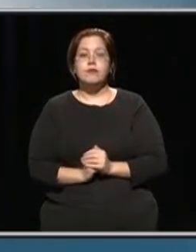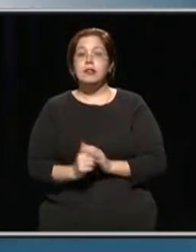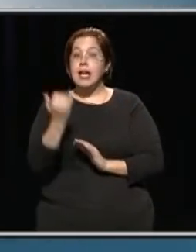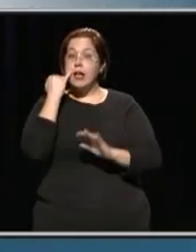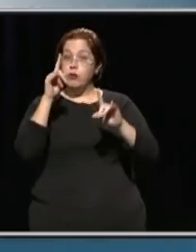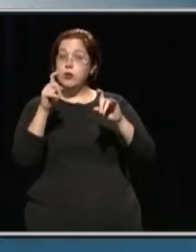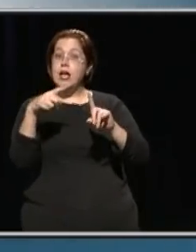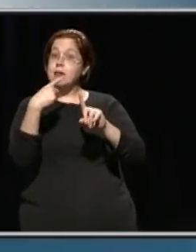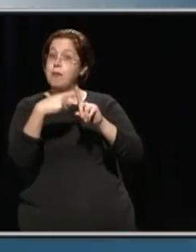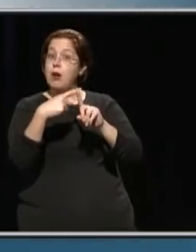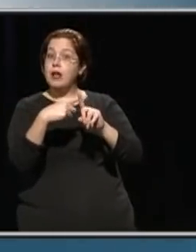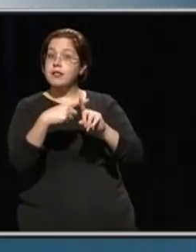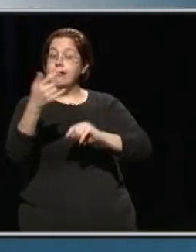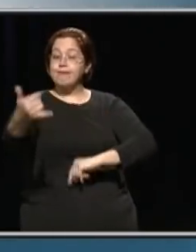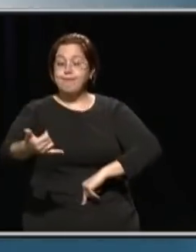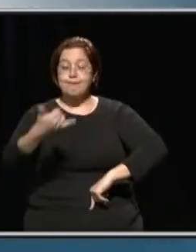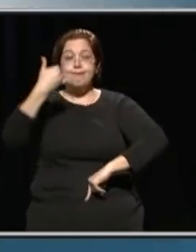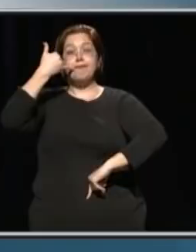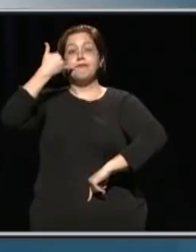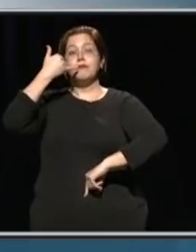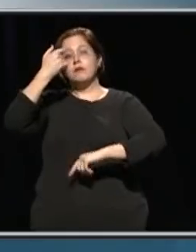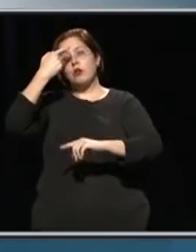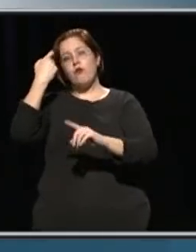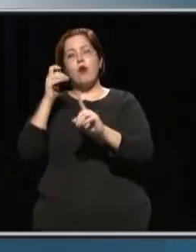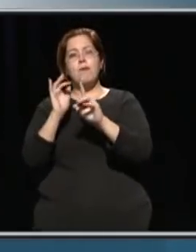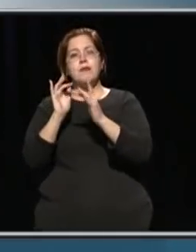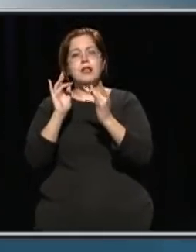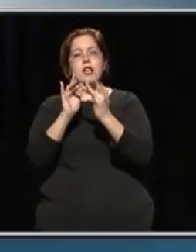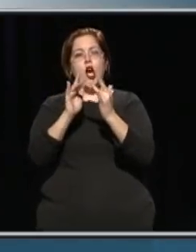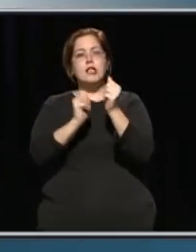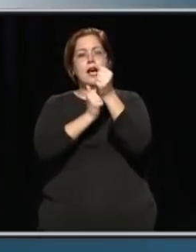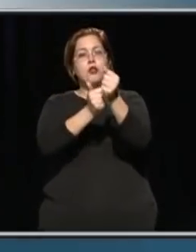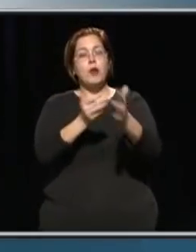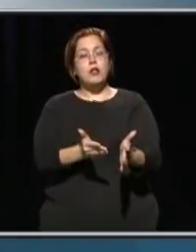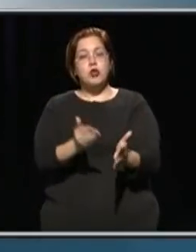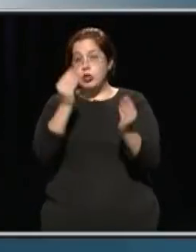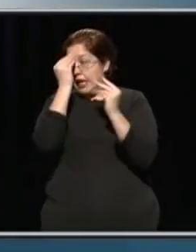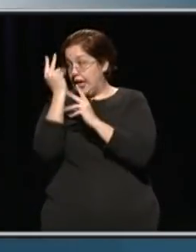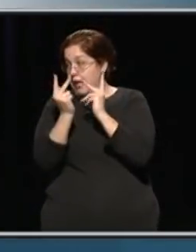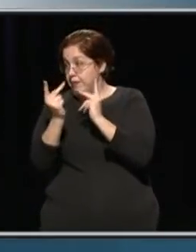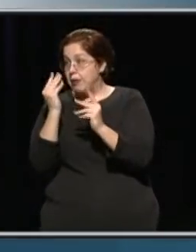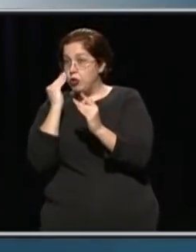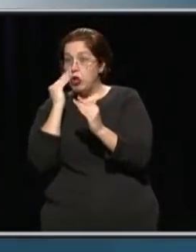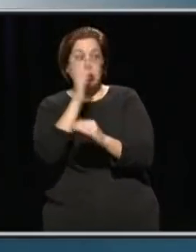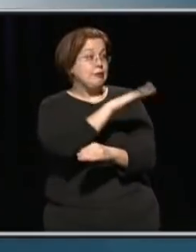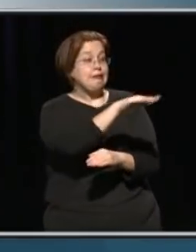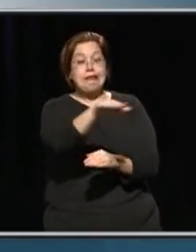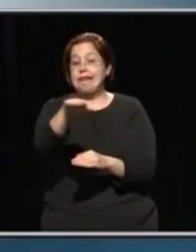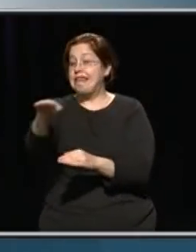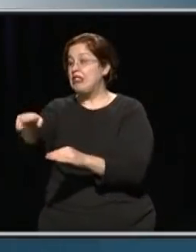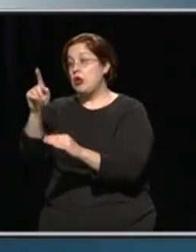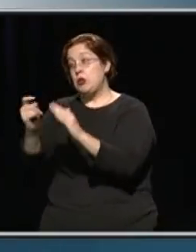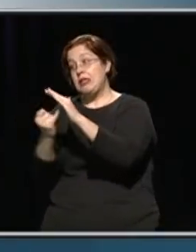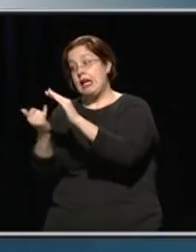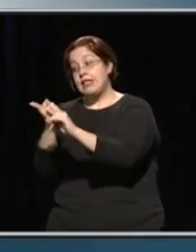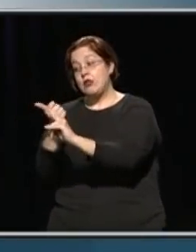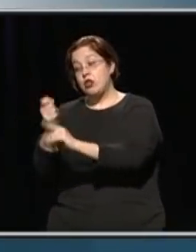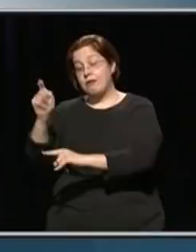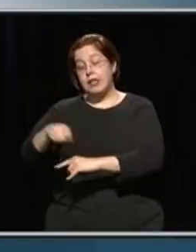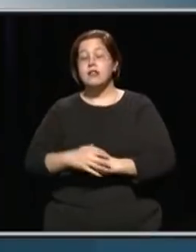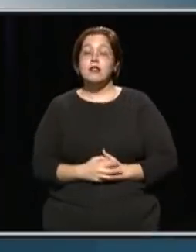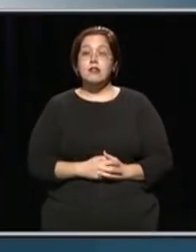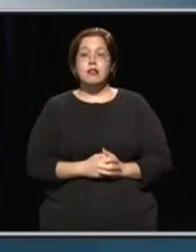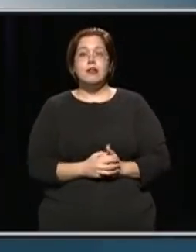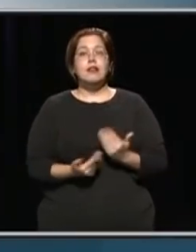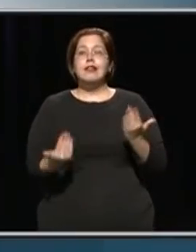test positive, answer the call from the contact tracers and let your close contacts know if they should self-quarantine.